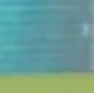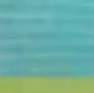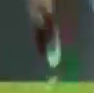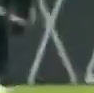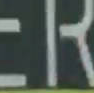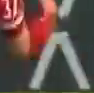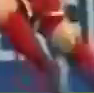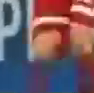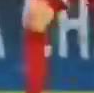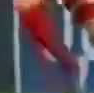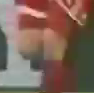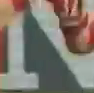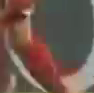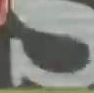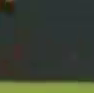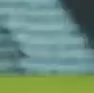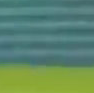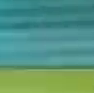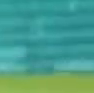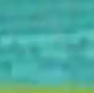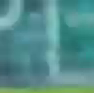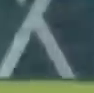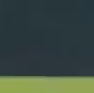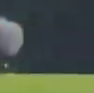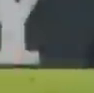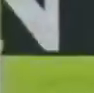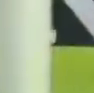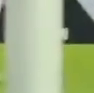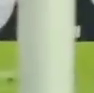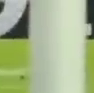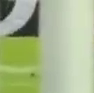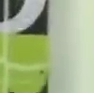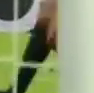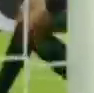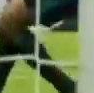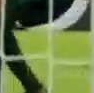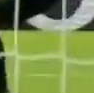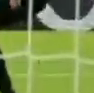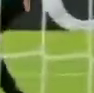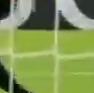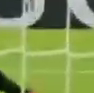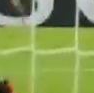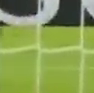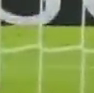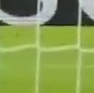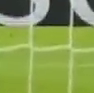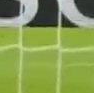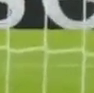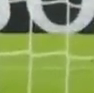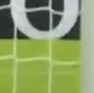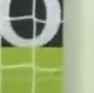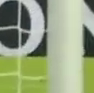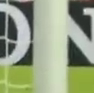but maybe Zinedine Zidane's team caught out by the raiding right back. Yeah, the two players that were at fault there, Ramos